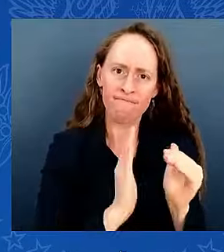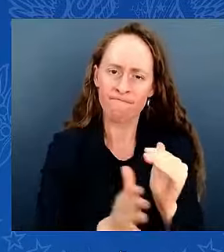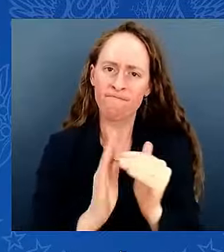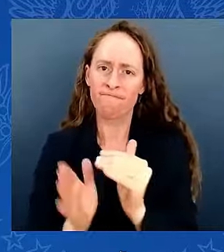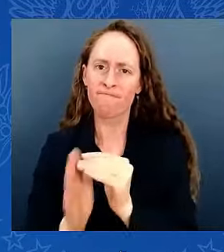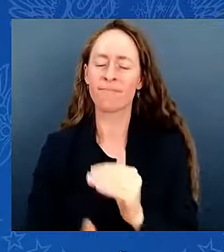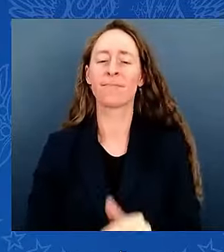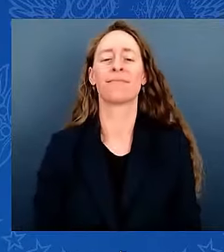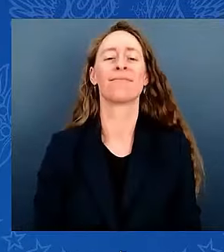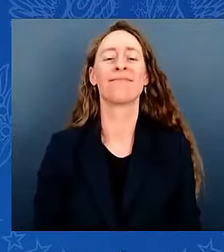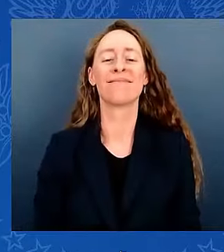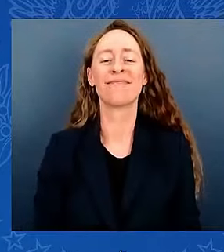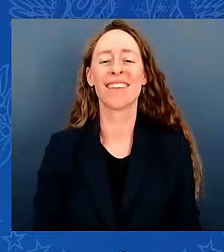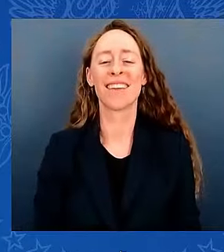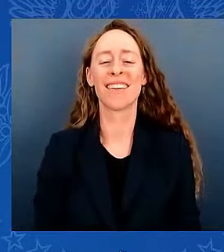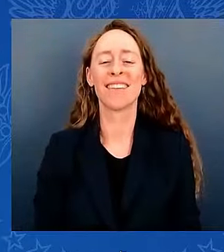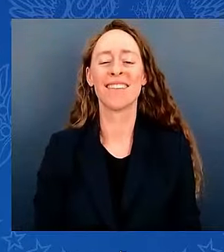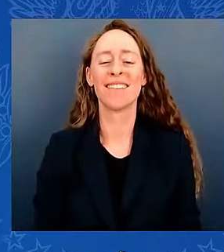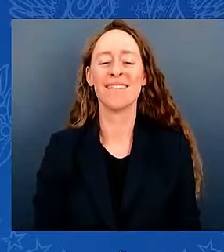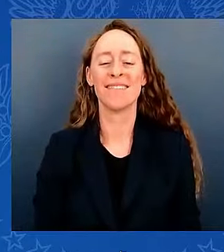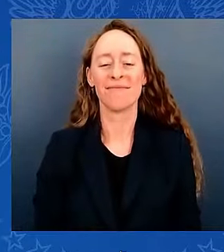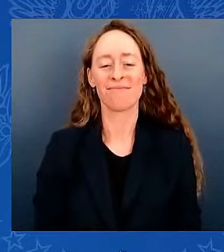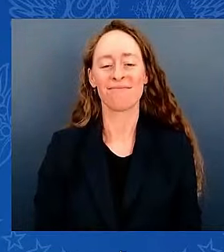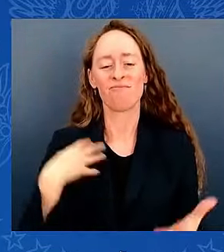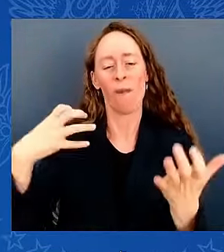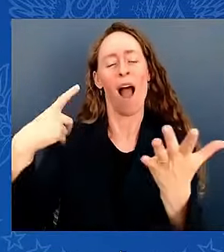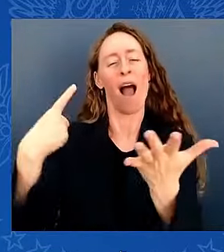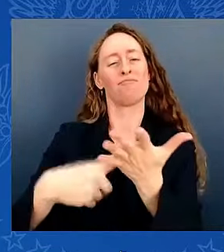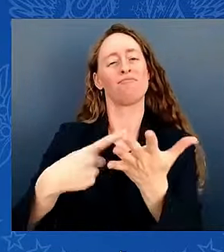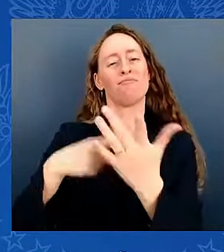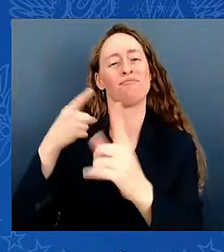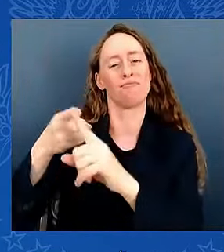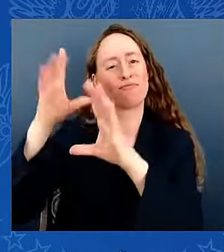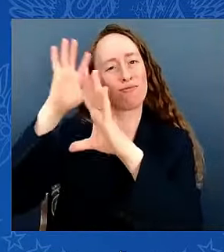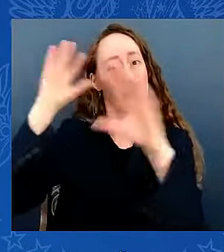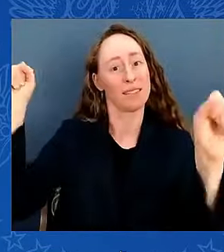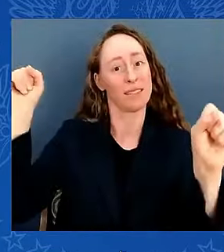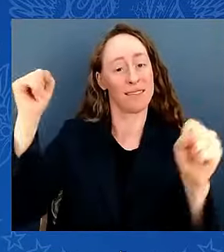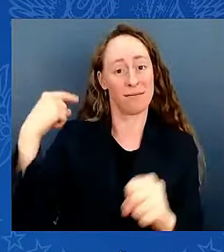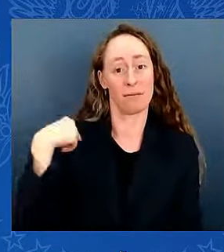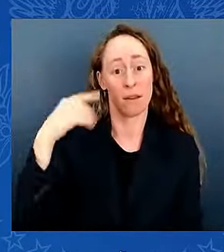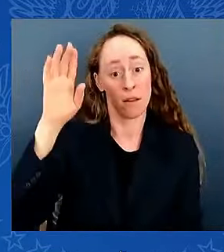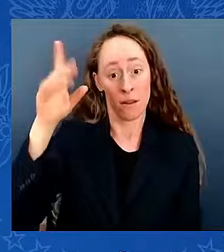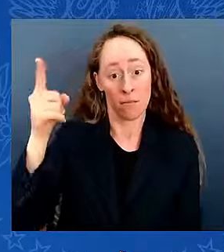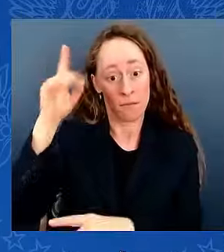As the first black openly queer White House press secretary,